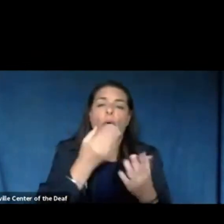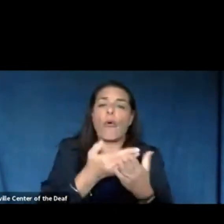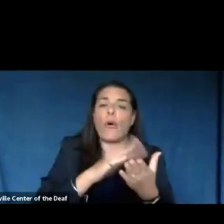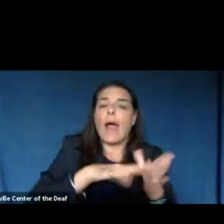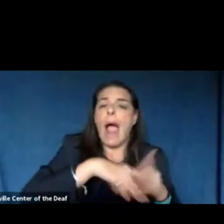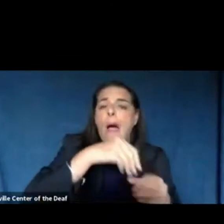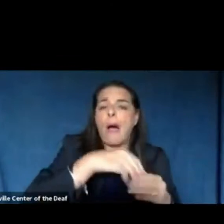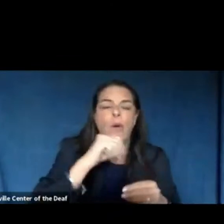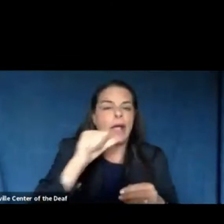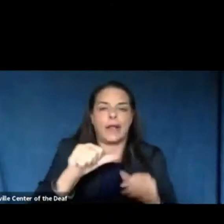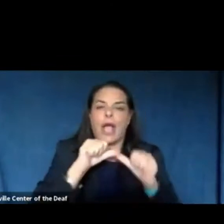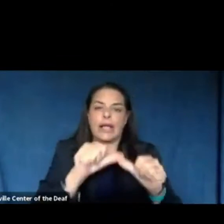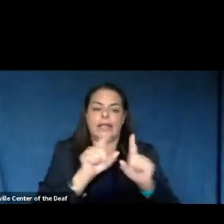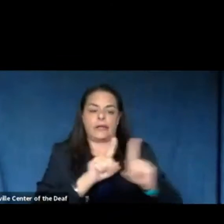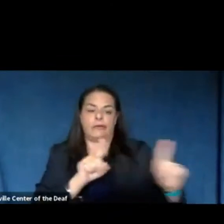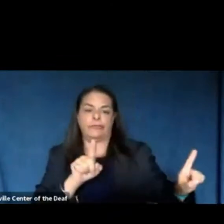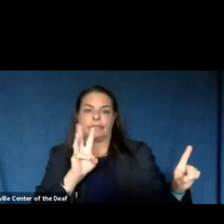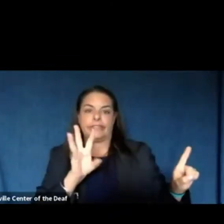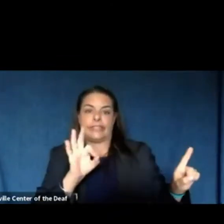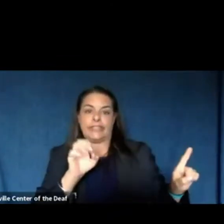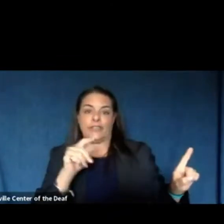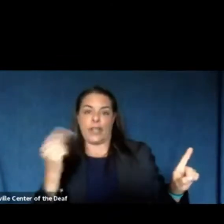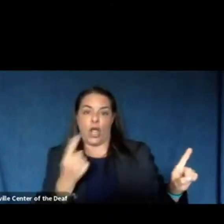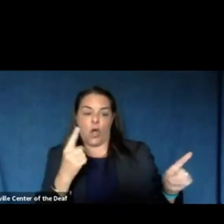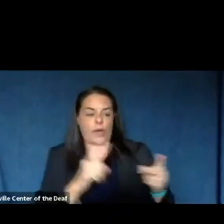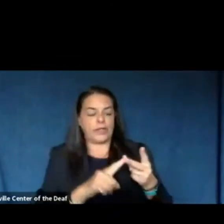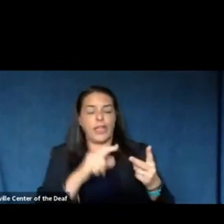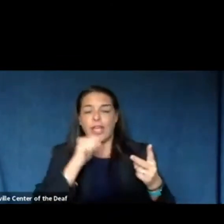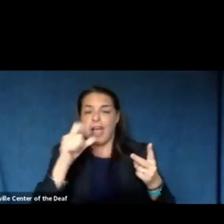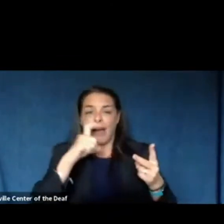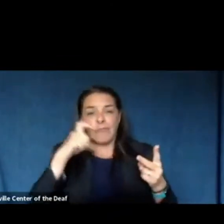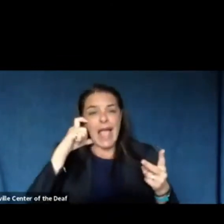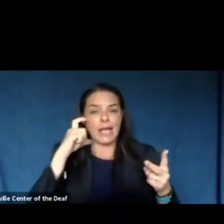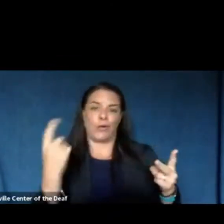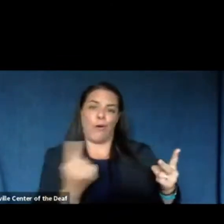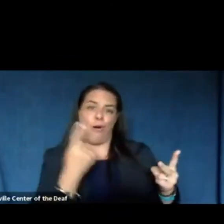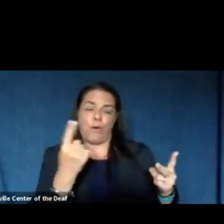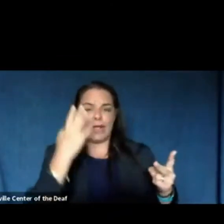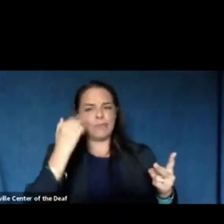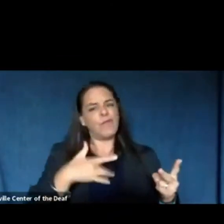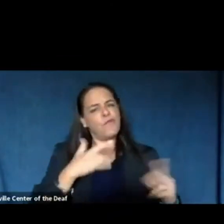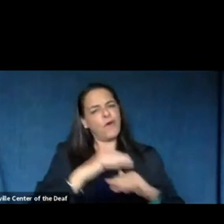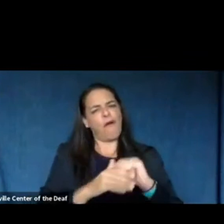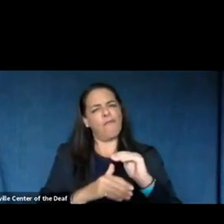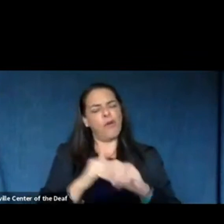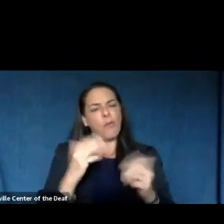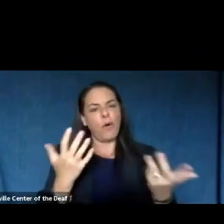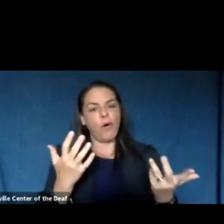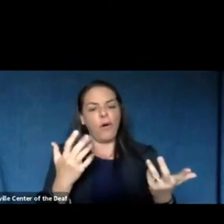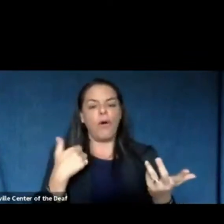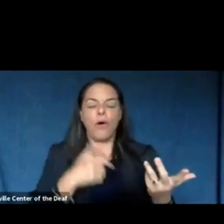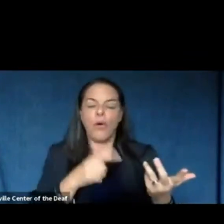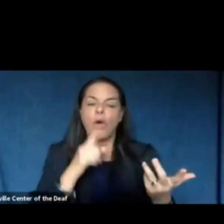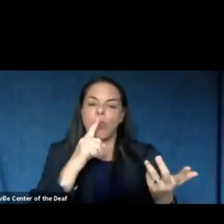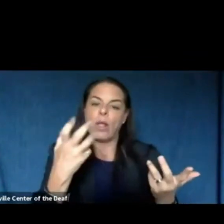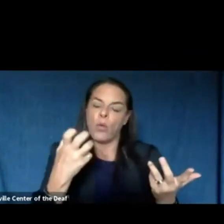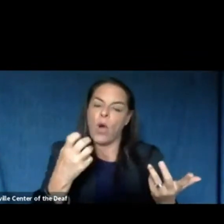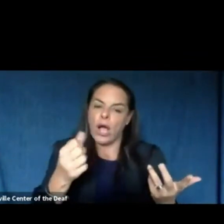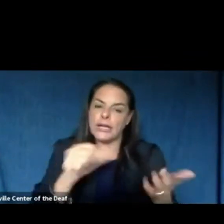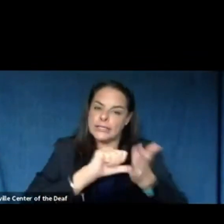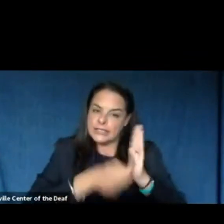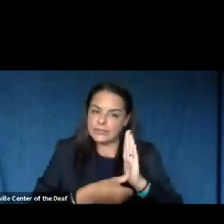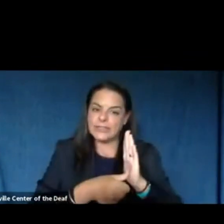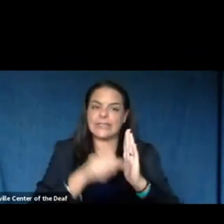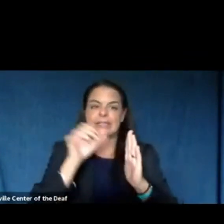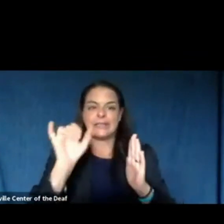6 feet of distance always. We're not wearing masks always because we feel comfortable. And that's where we really want to get the message across to